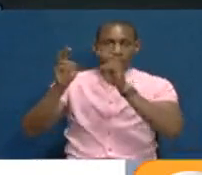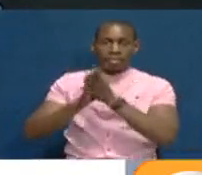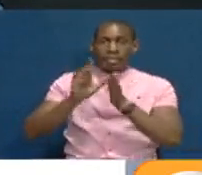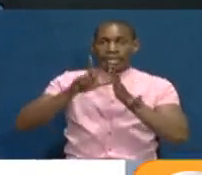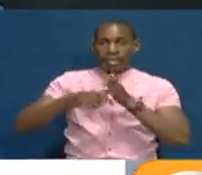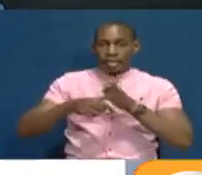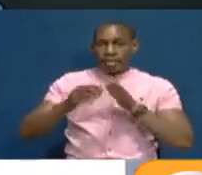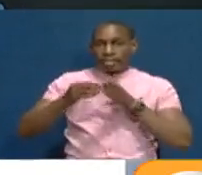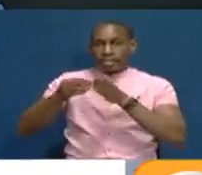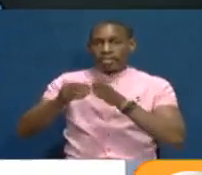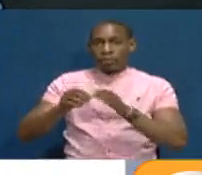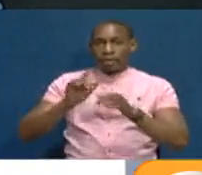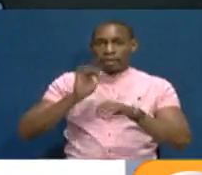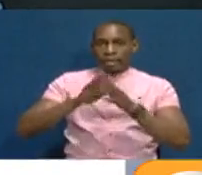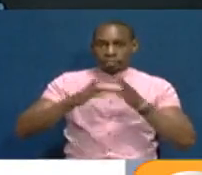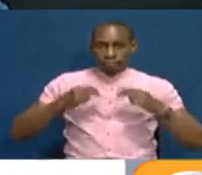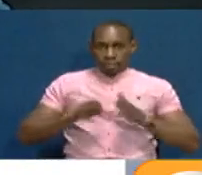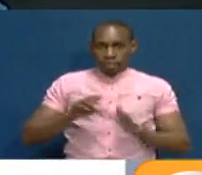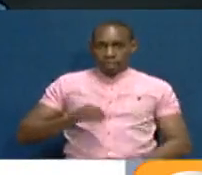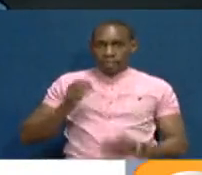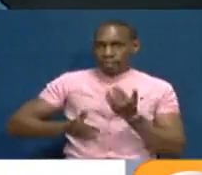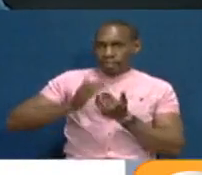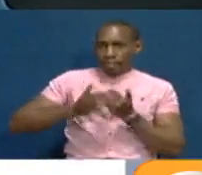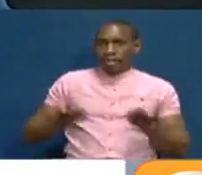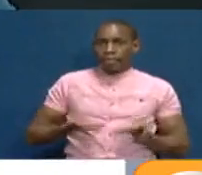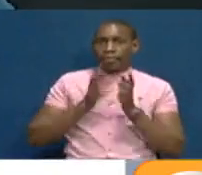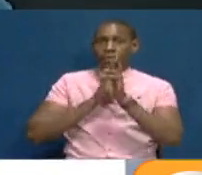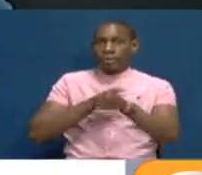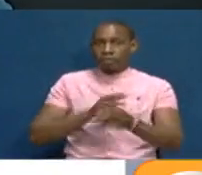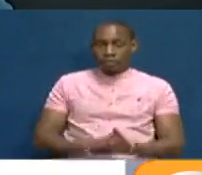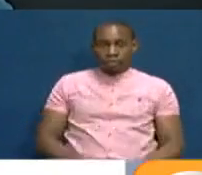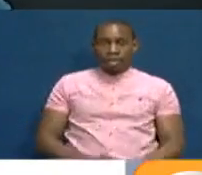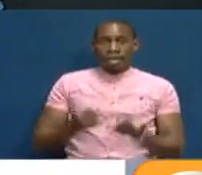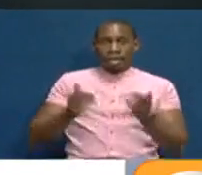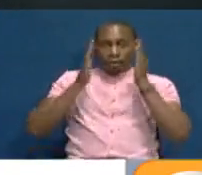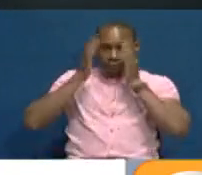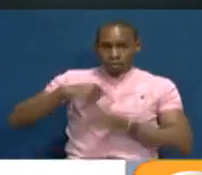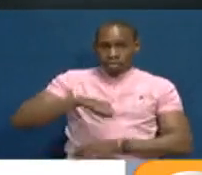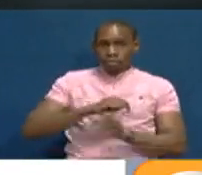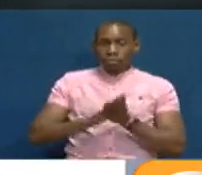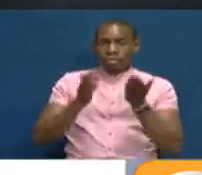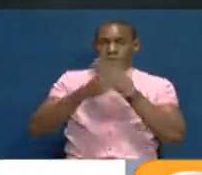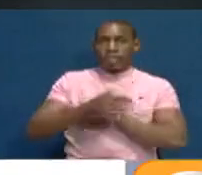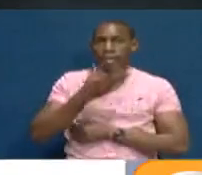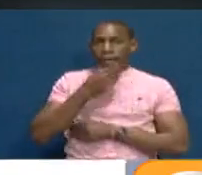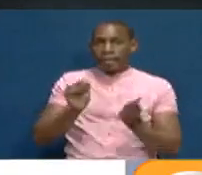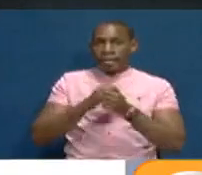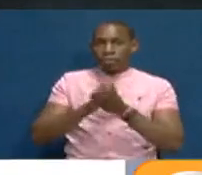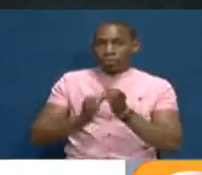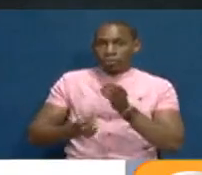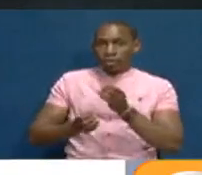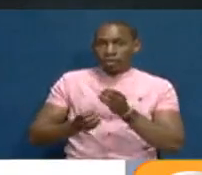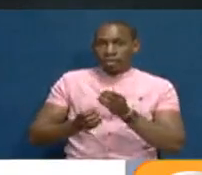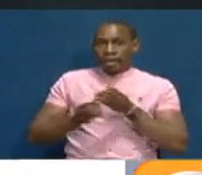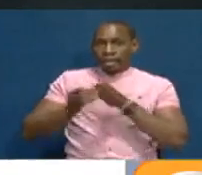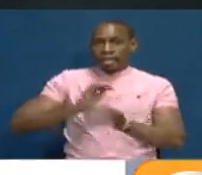ultimately leading to early detection, treatment, and improved outcomes. Our focus tonight is on male infertility. When a